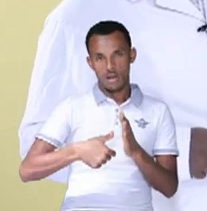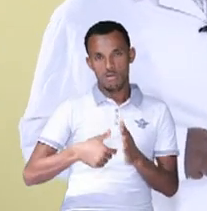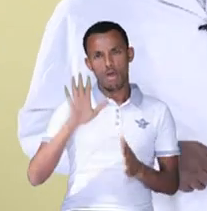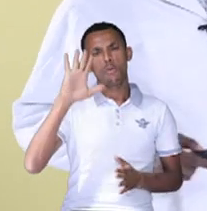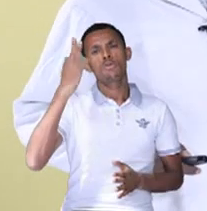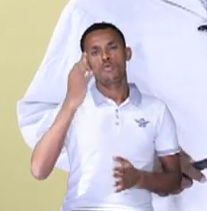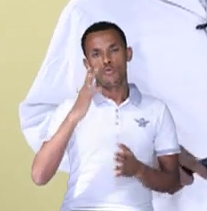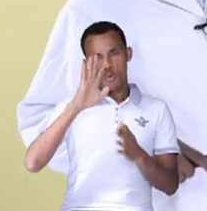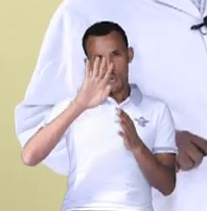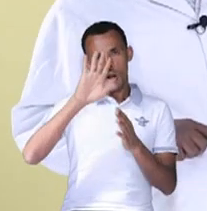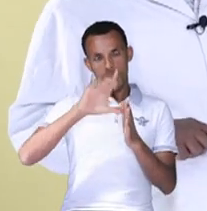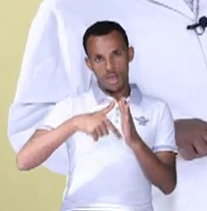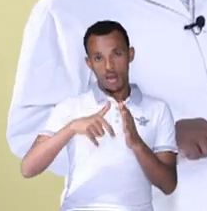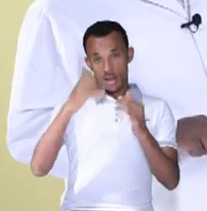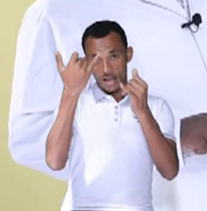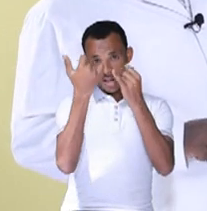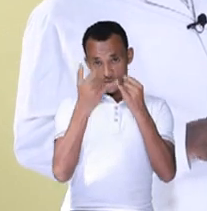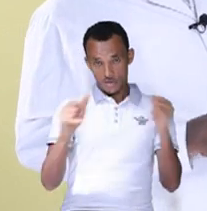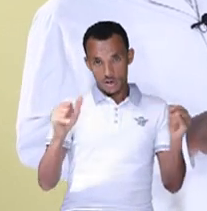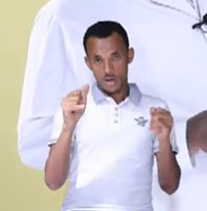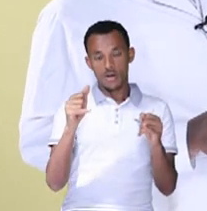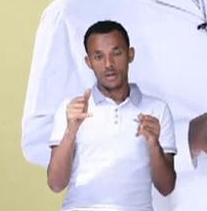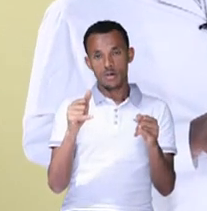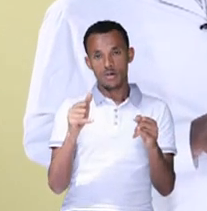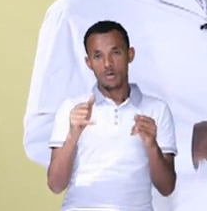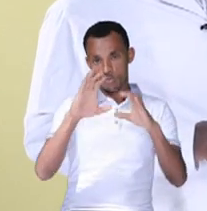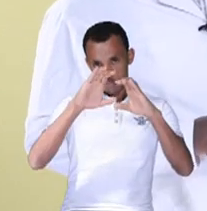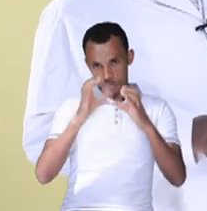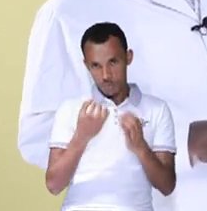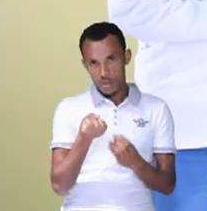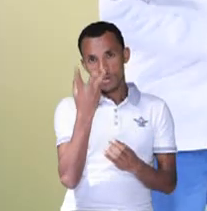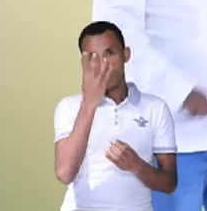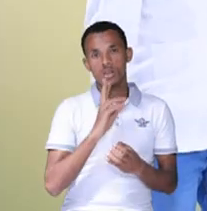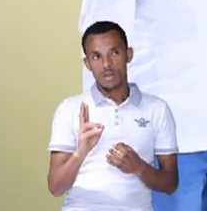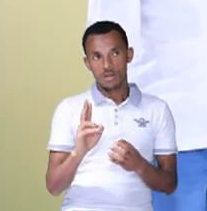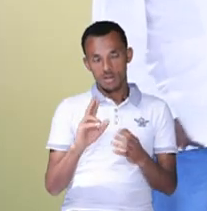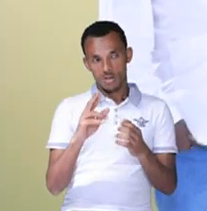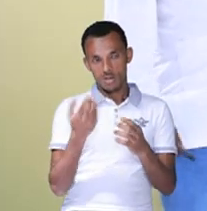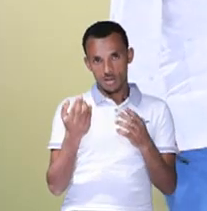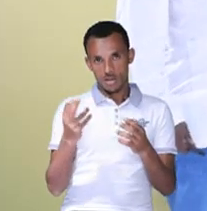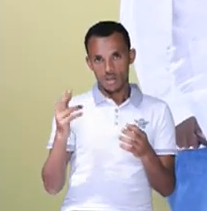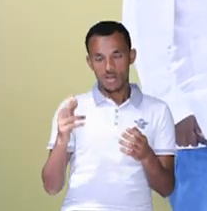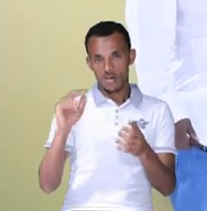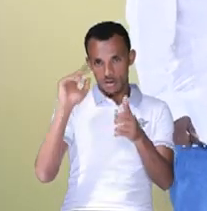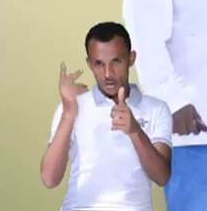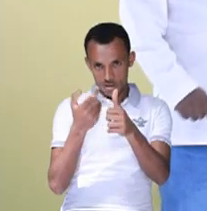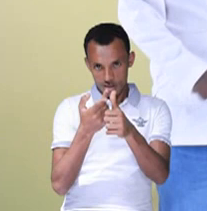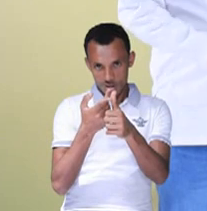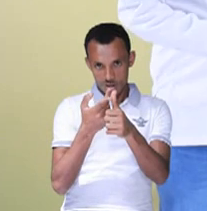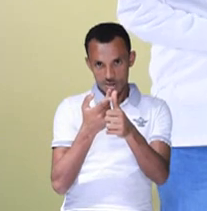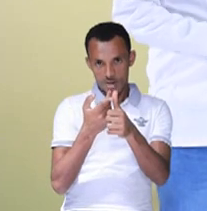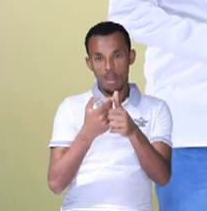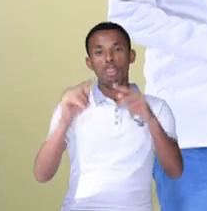Types of quadrilateral classified on as follows as below. So the first one